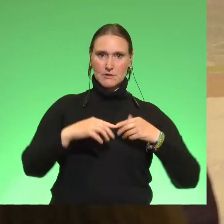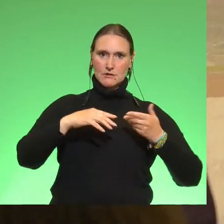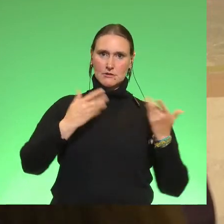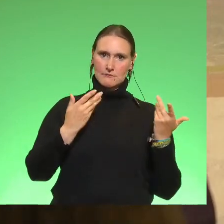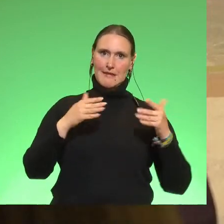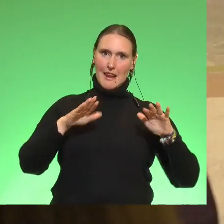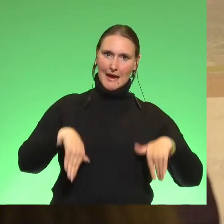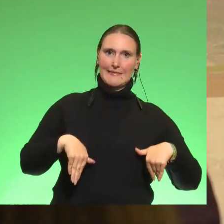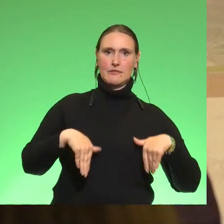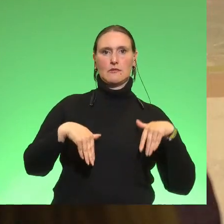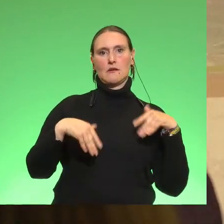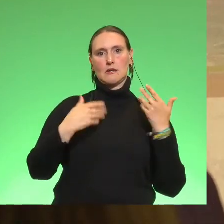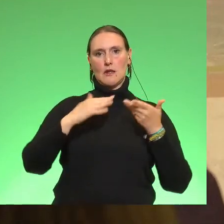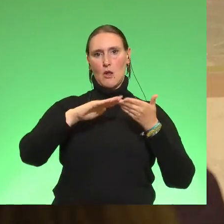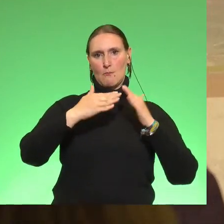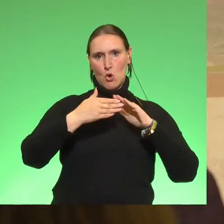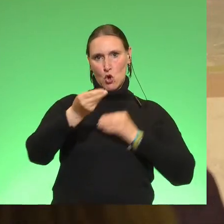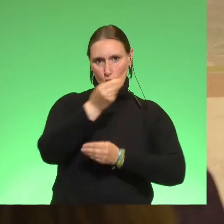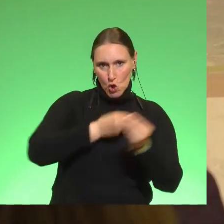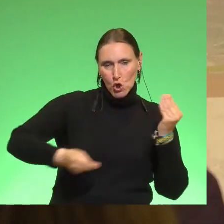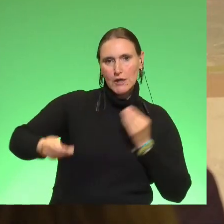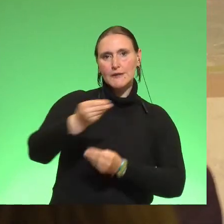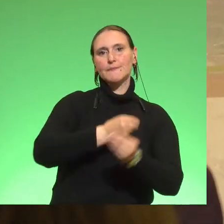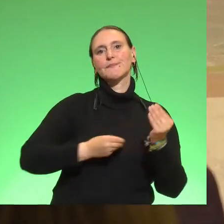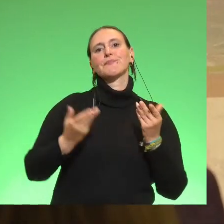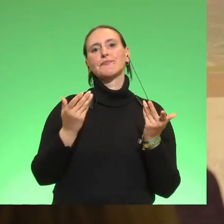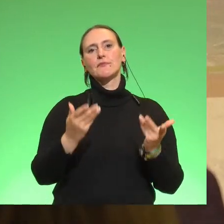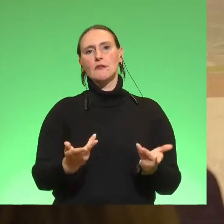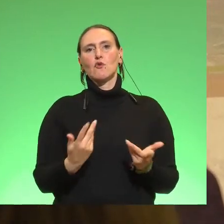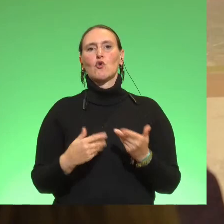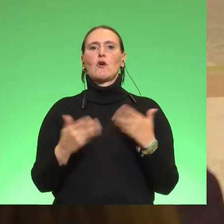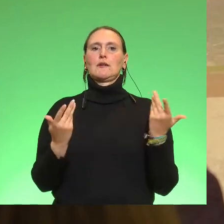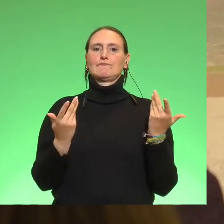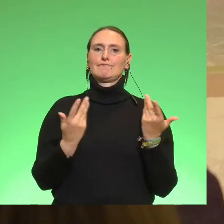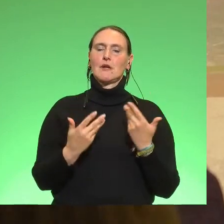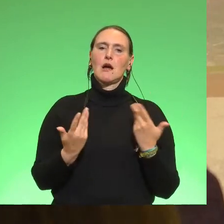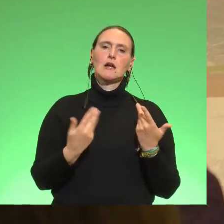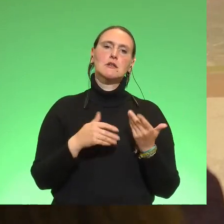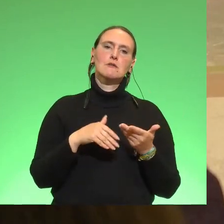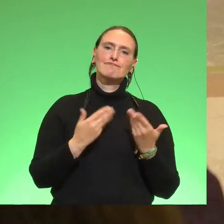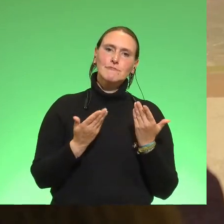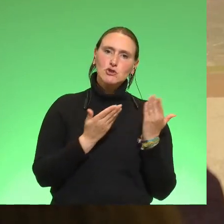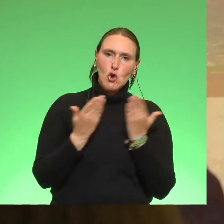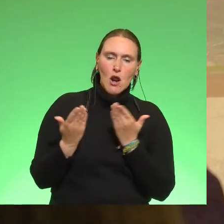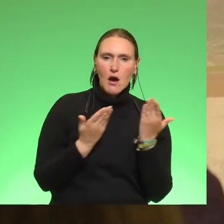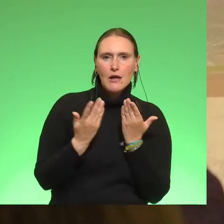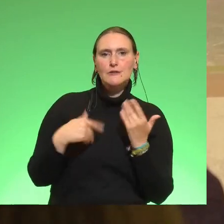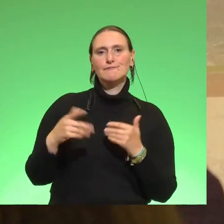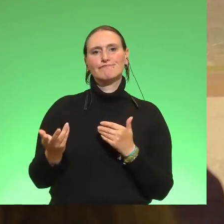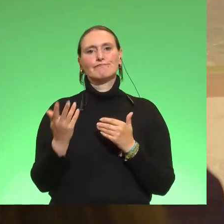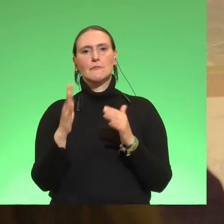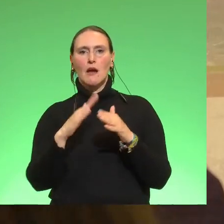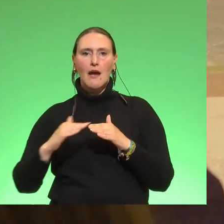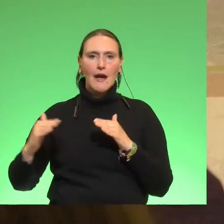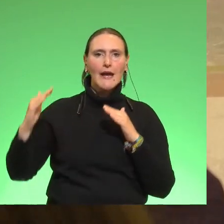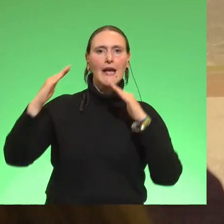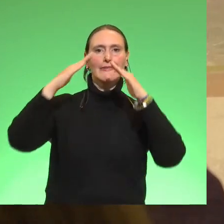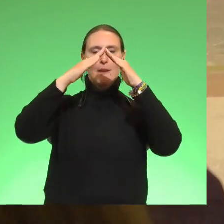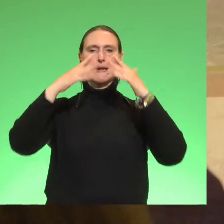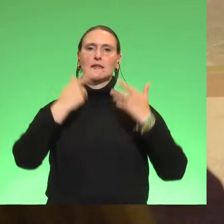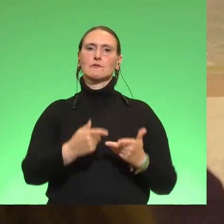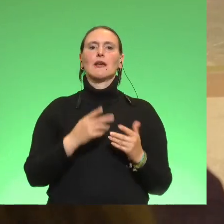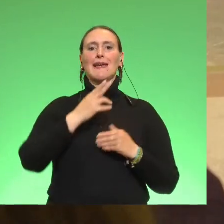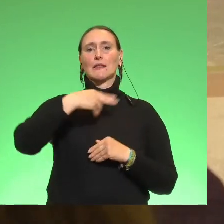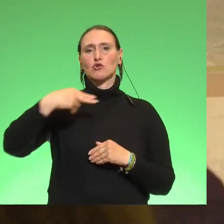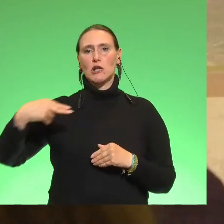by presenting scholars, professors, academics, both from Indonesia and then from